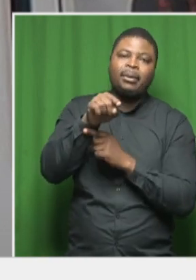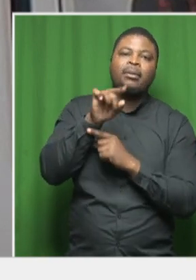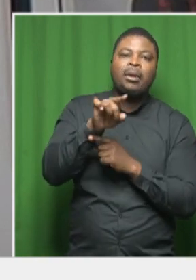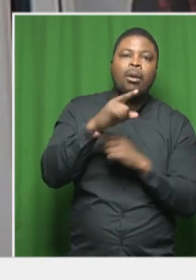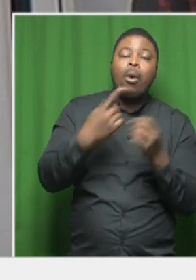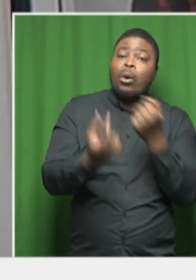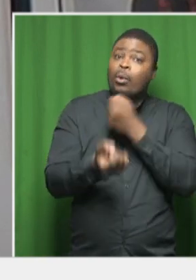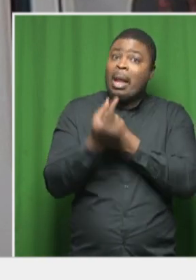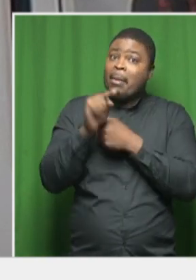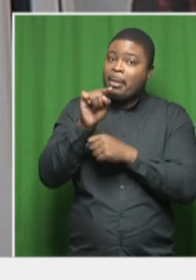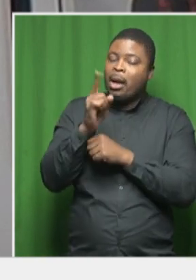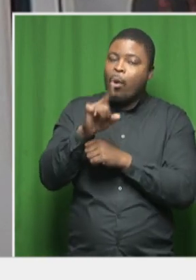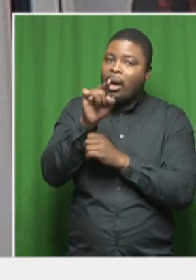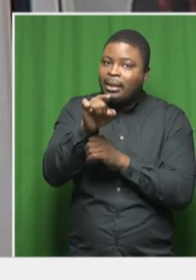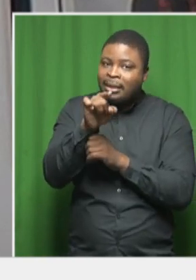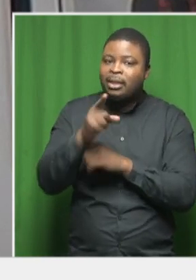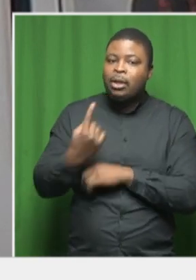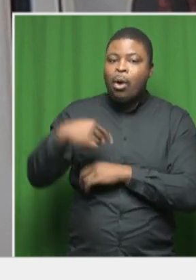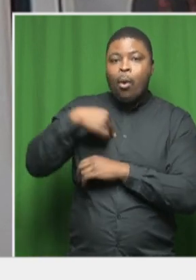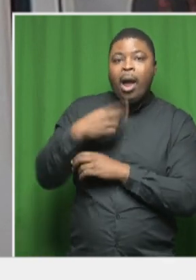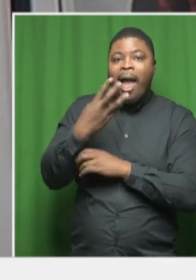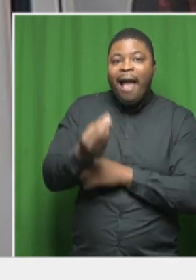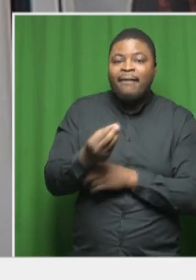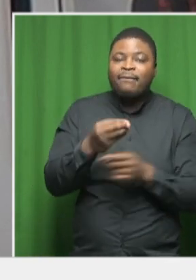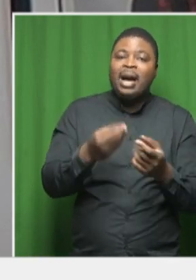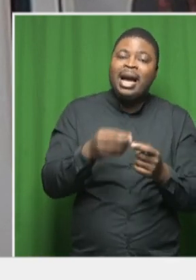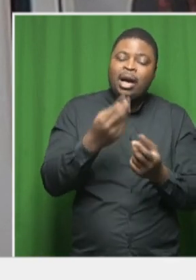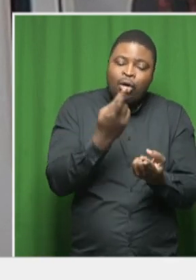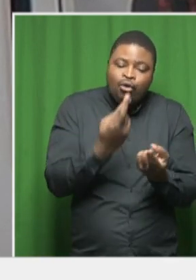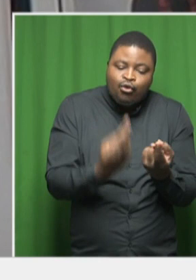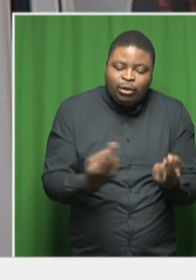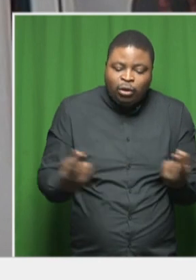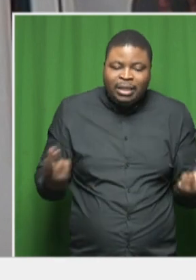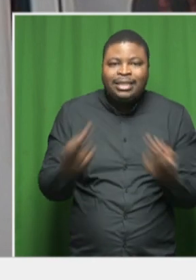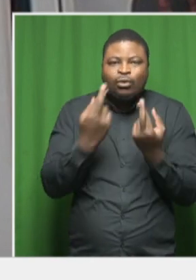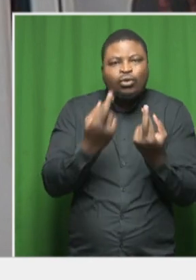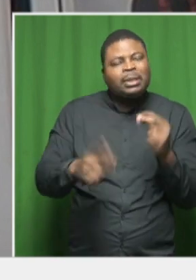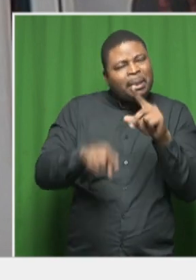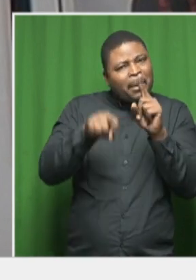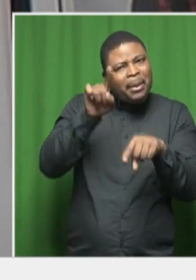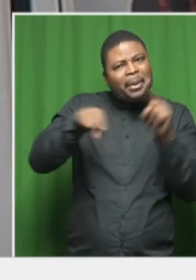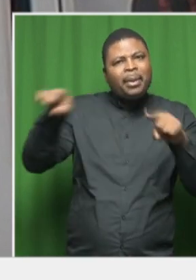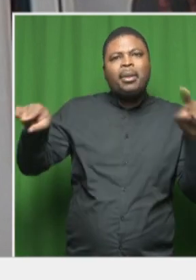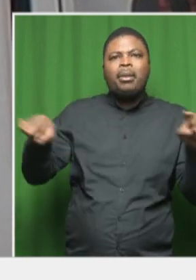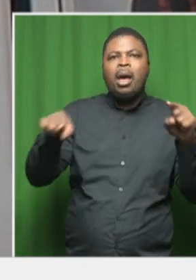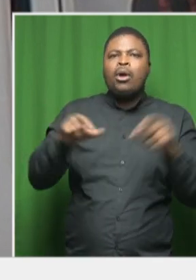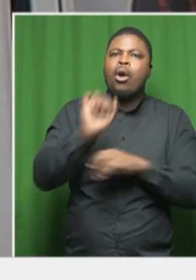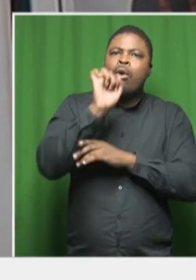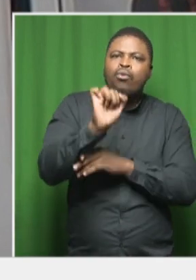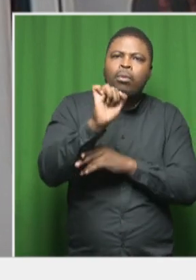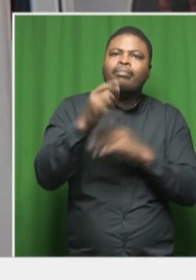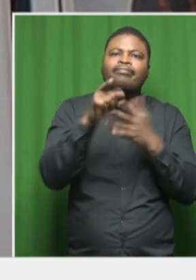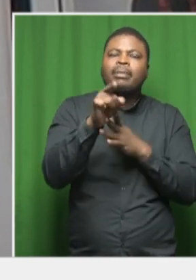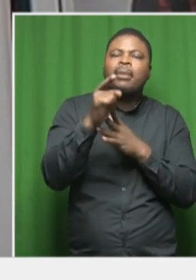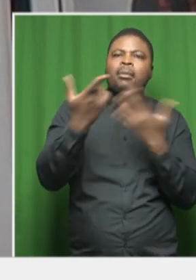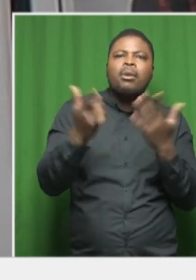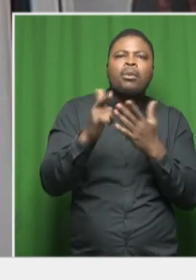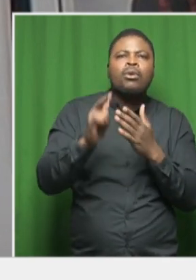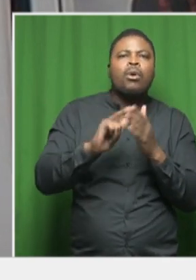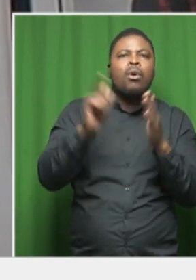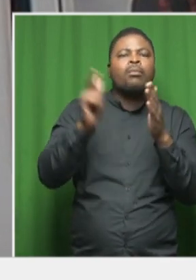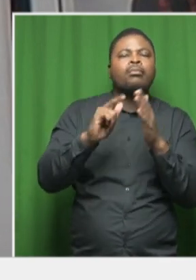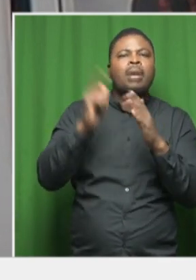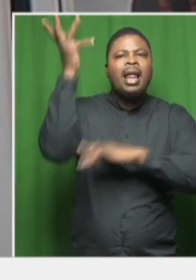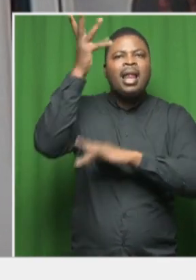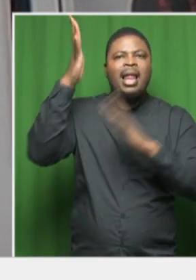there is there'll be different resources that your lecturers will load for you to access. This might be a